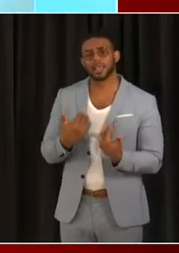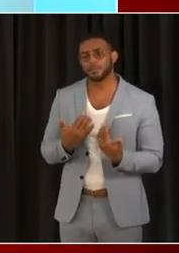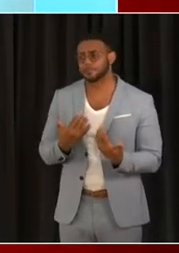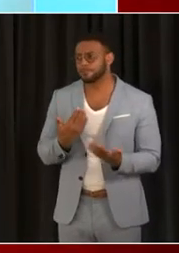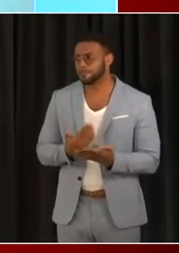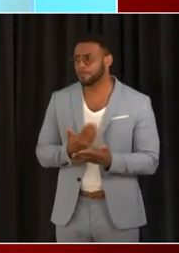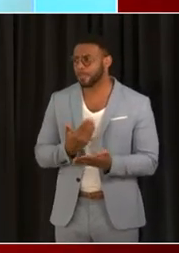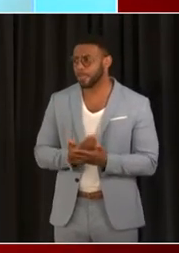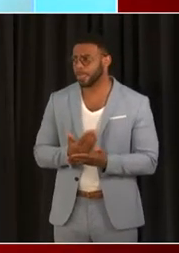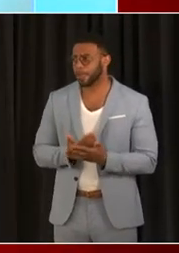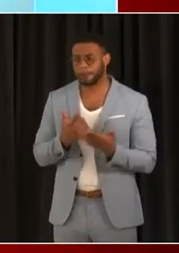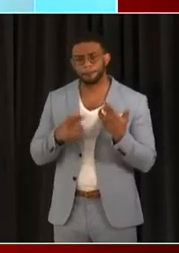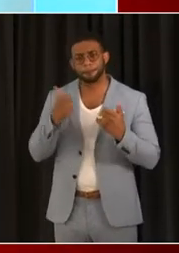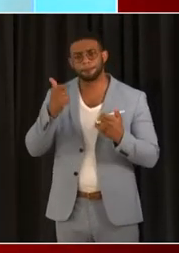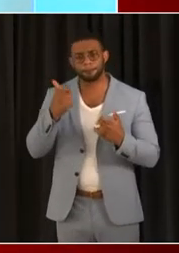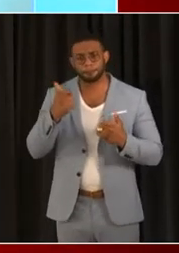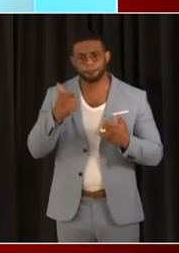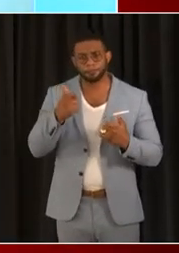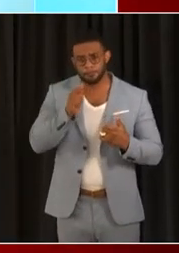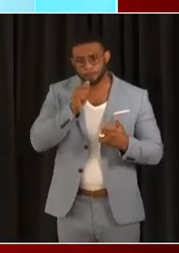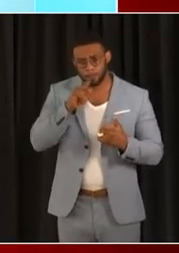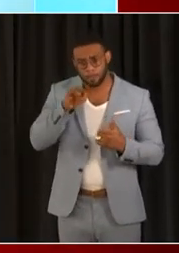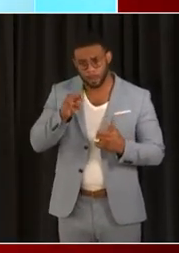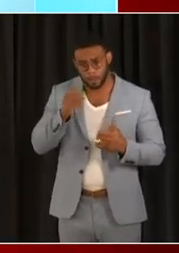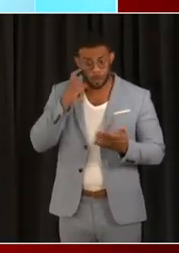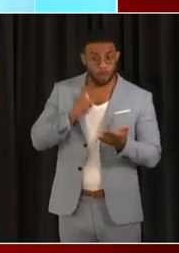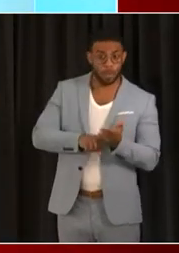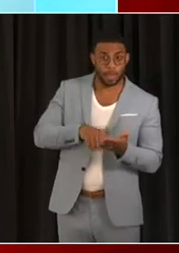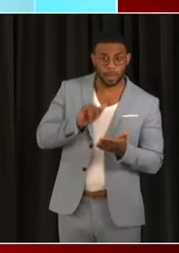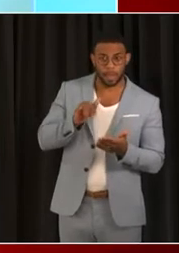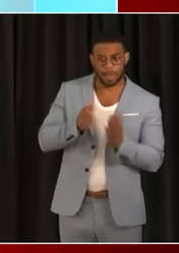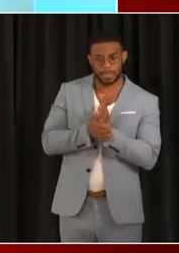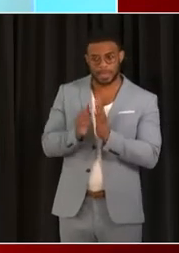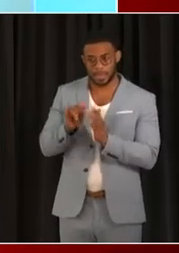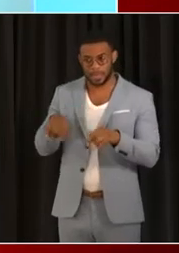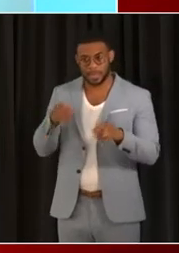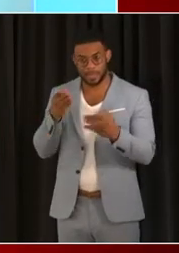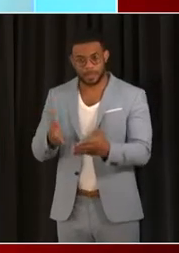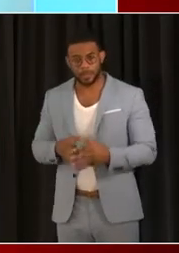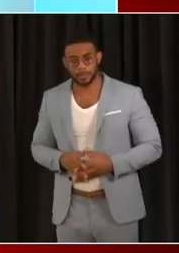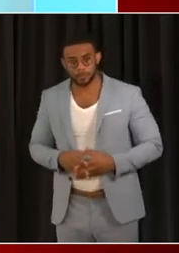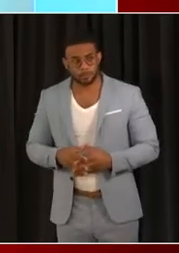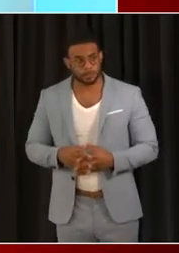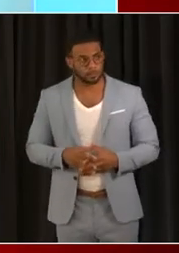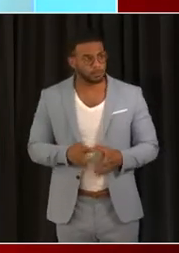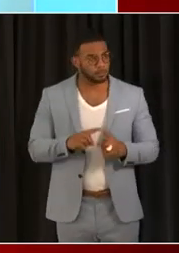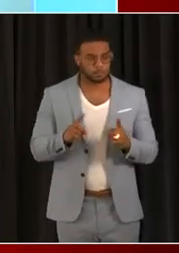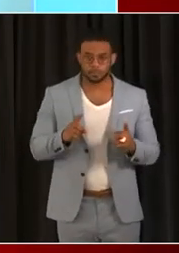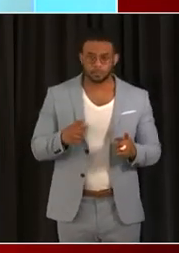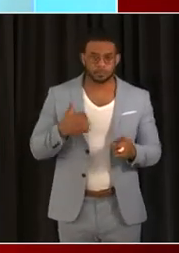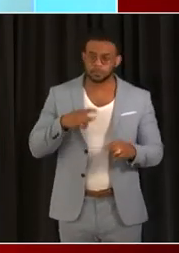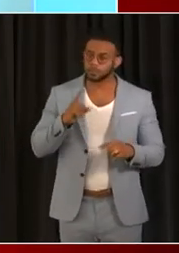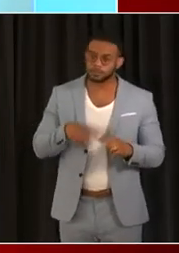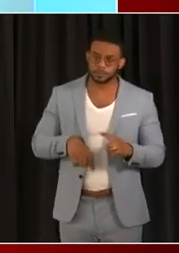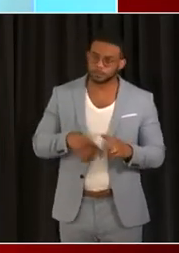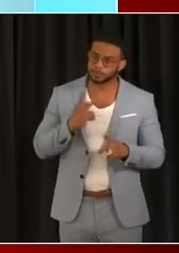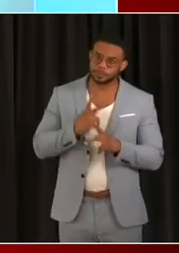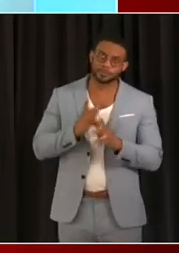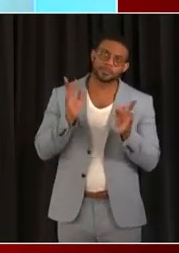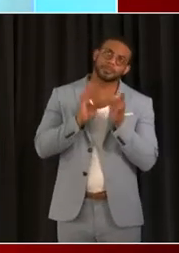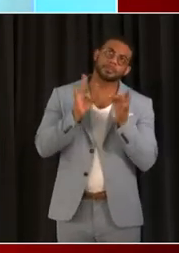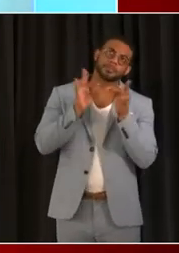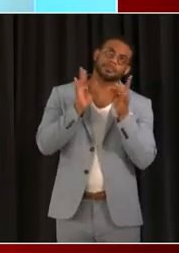have larger private firms recognize the talent that's there. But we can't